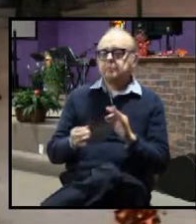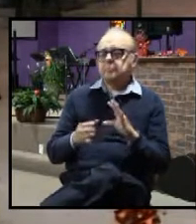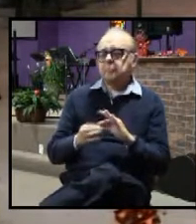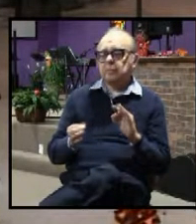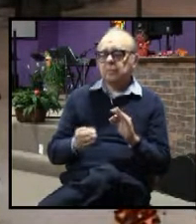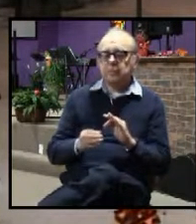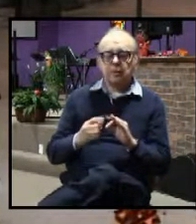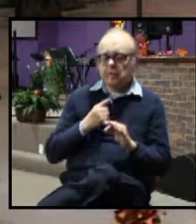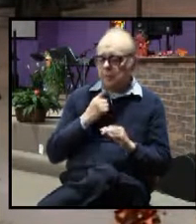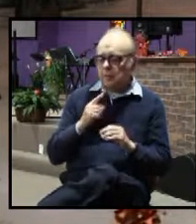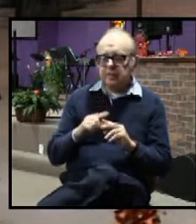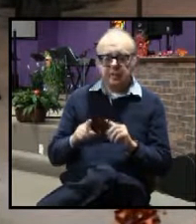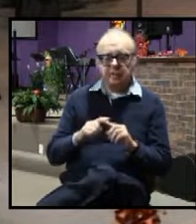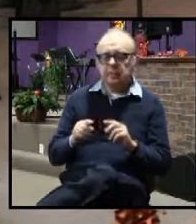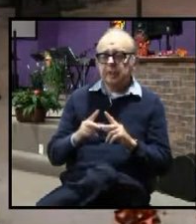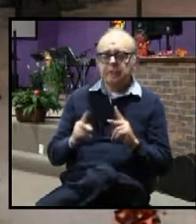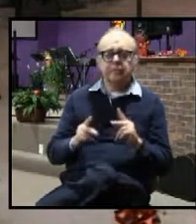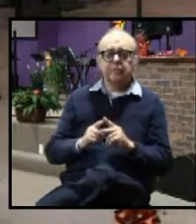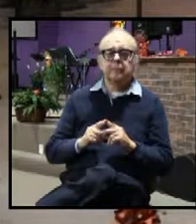this story's been told all over the place.